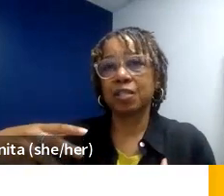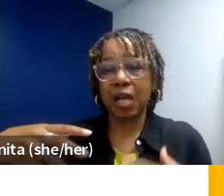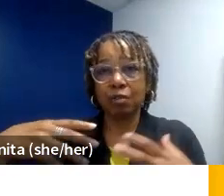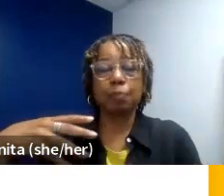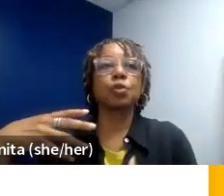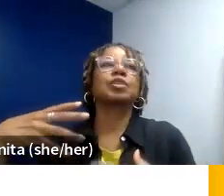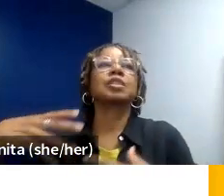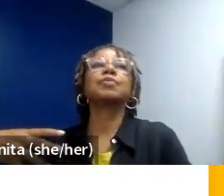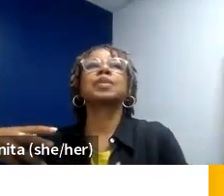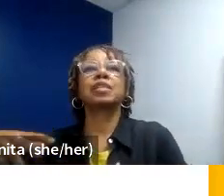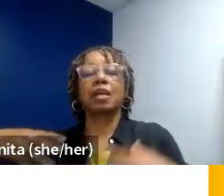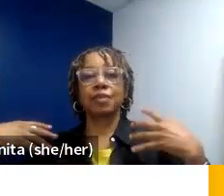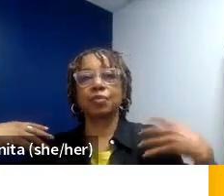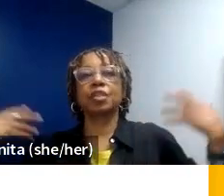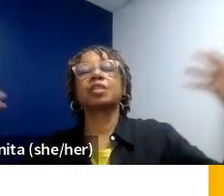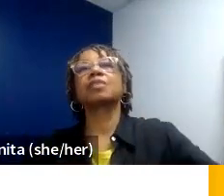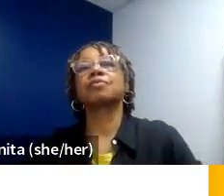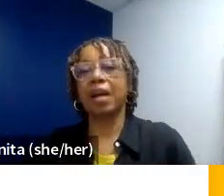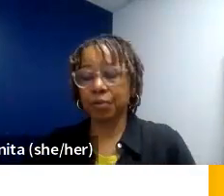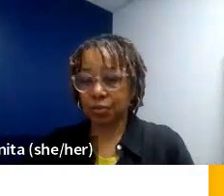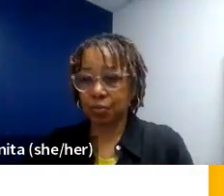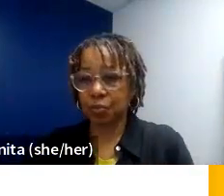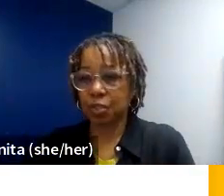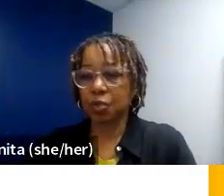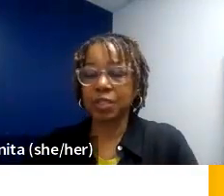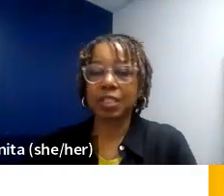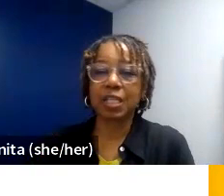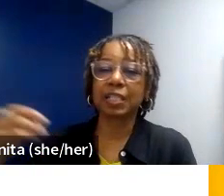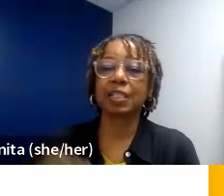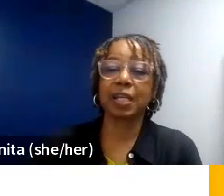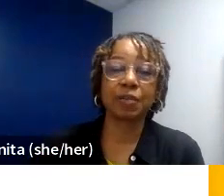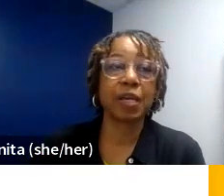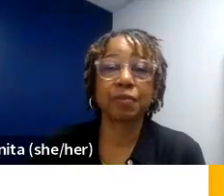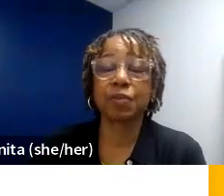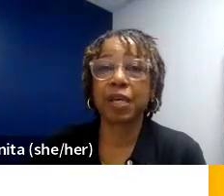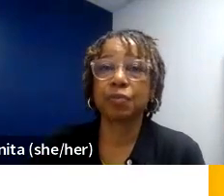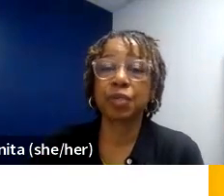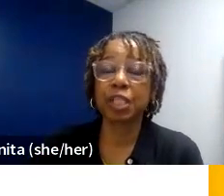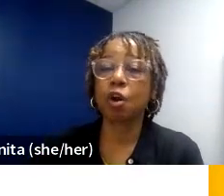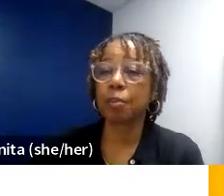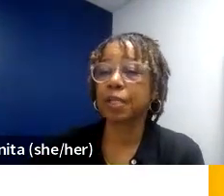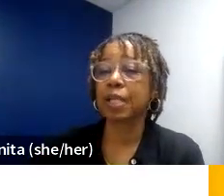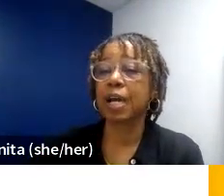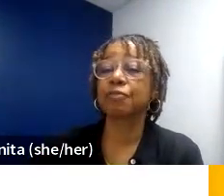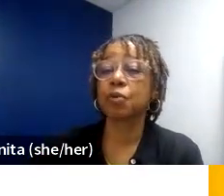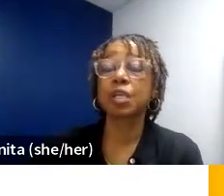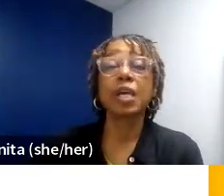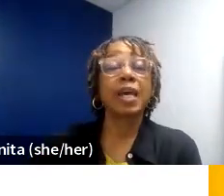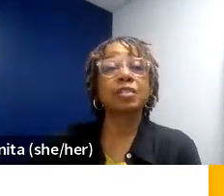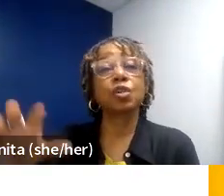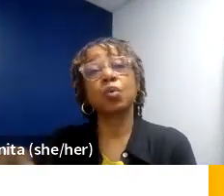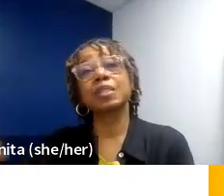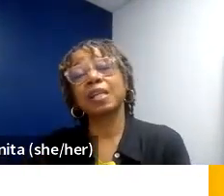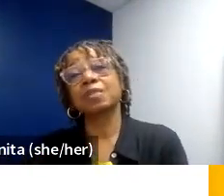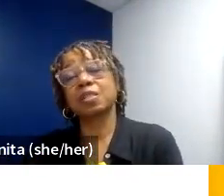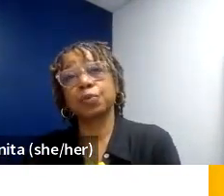time is I was a person living with HIV when another virus, was detected and really harming a lot of folks.